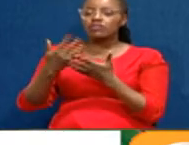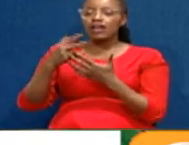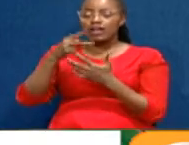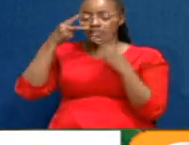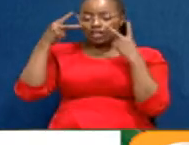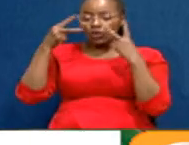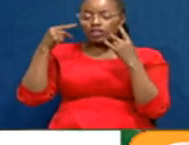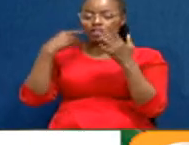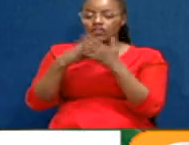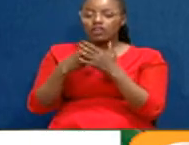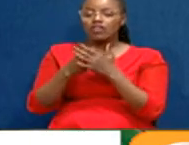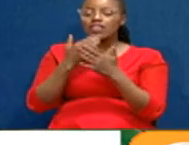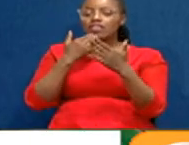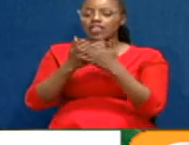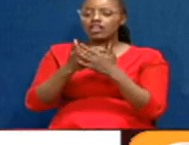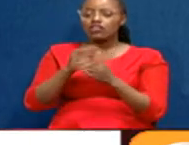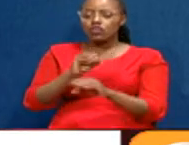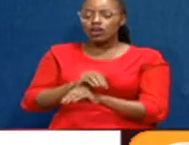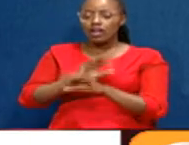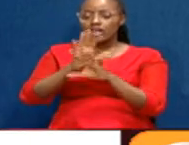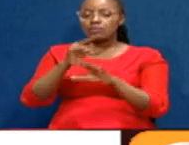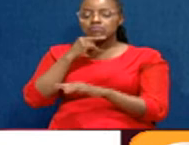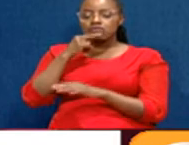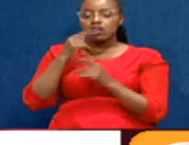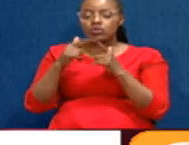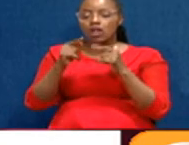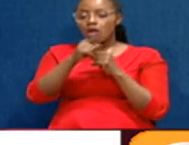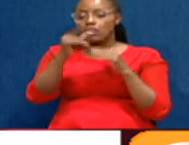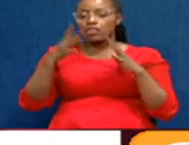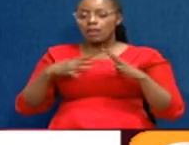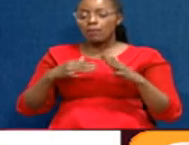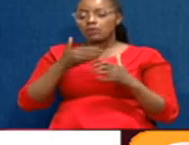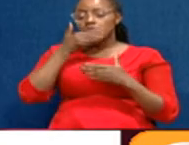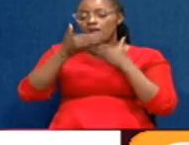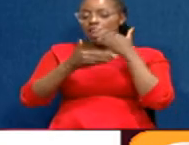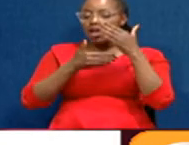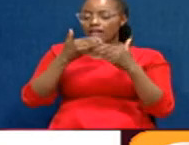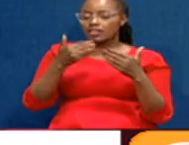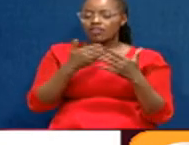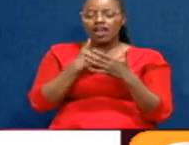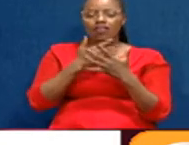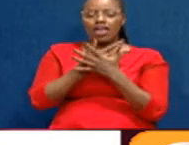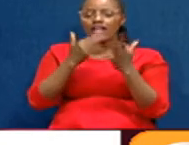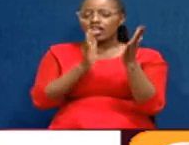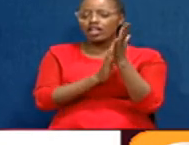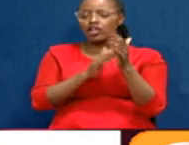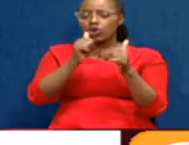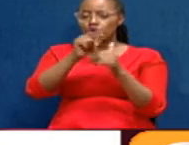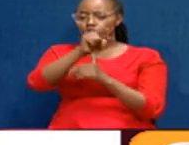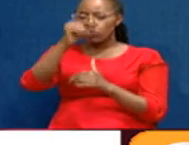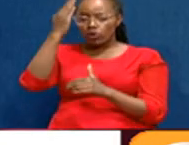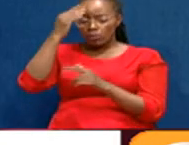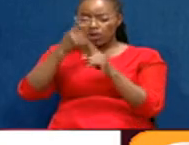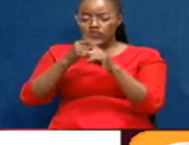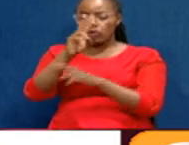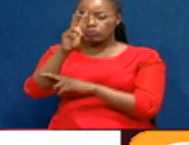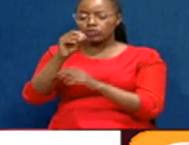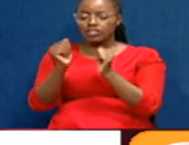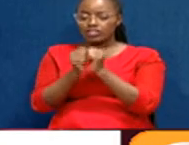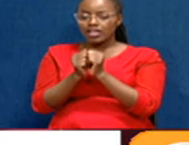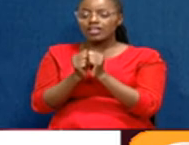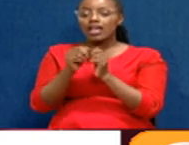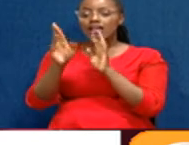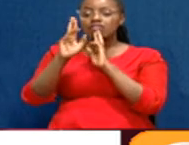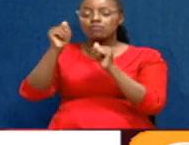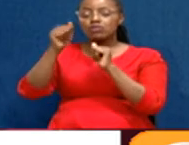issues. Okay, thank you for putting that very clearly. Before I allow the audience to react, Hilary, any other recommendations that you remember from that 2010 report